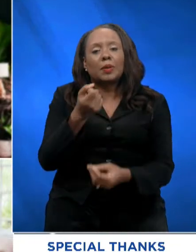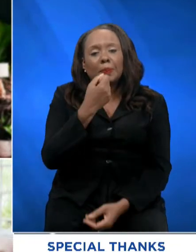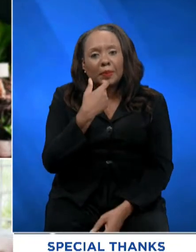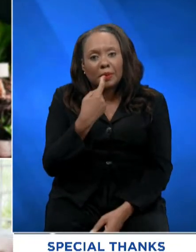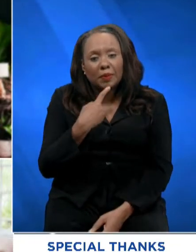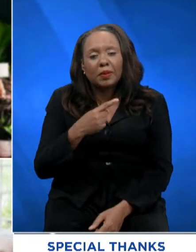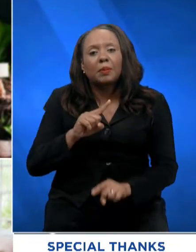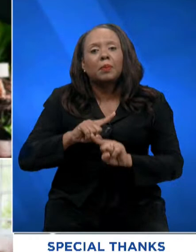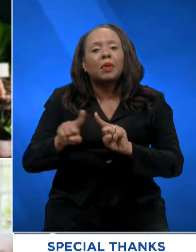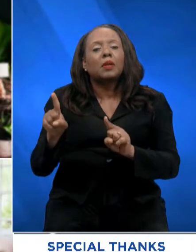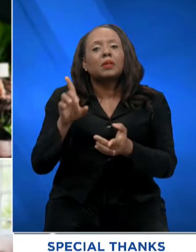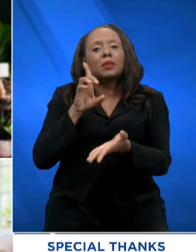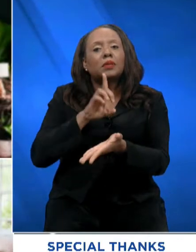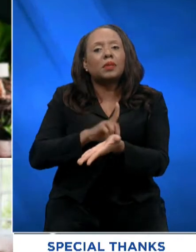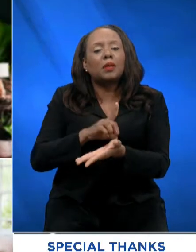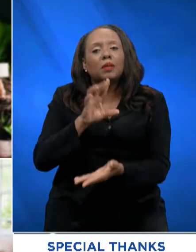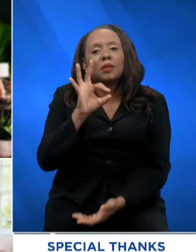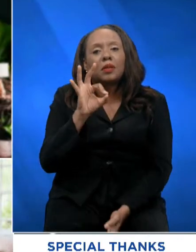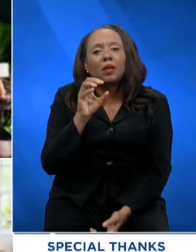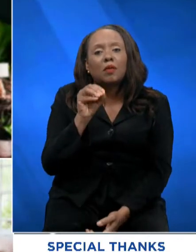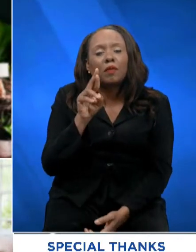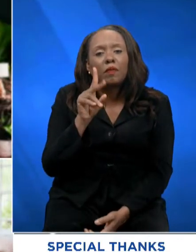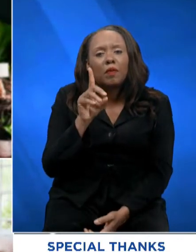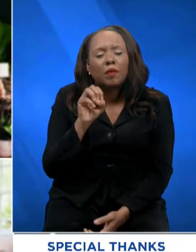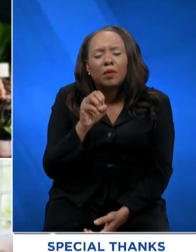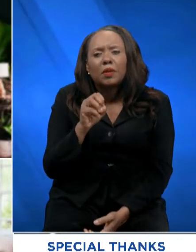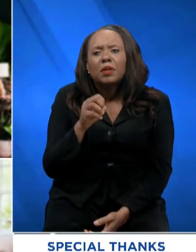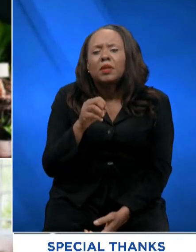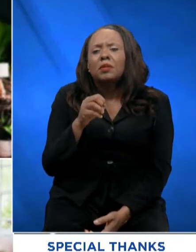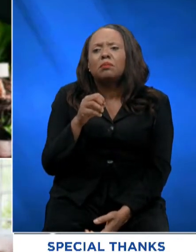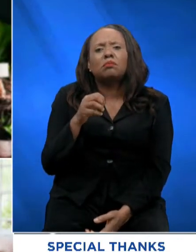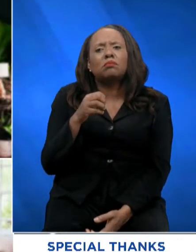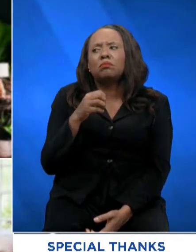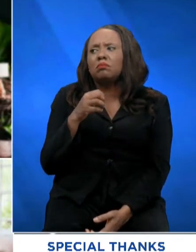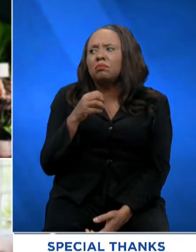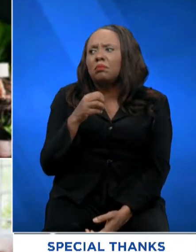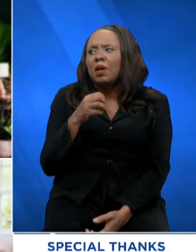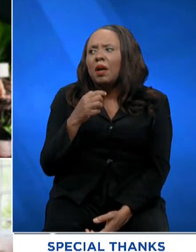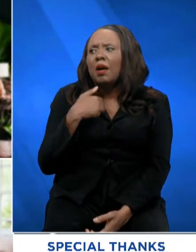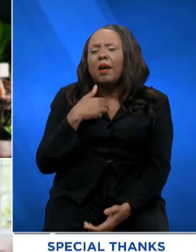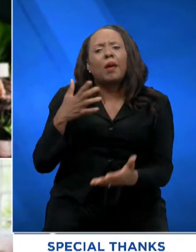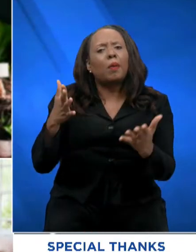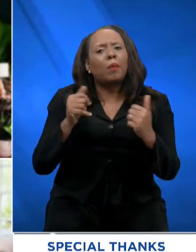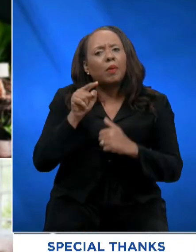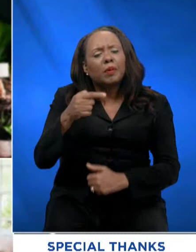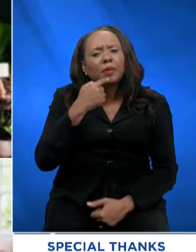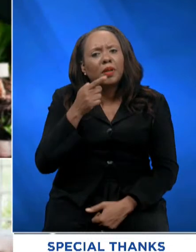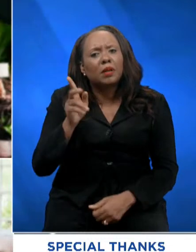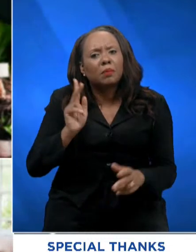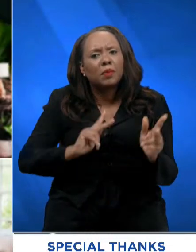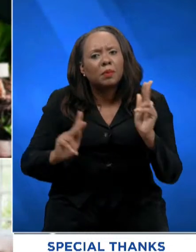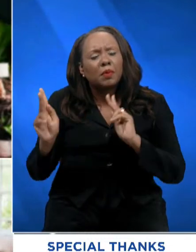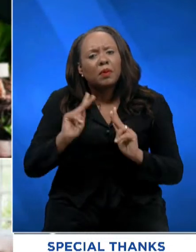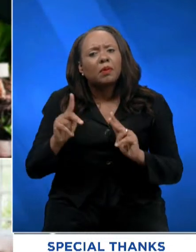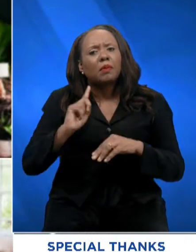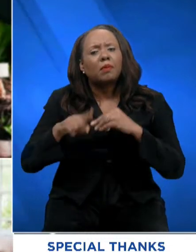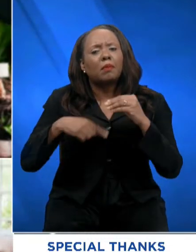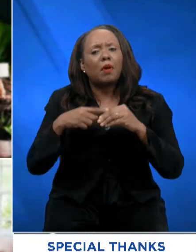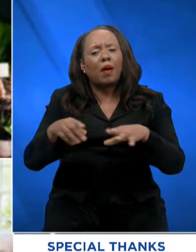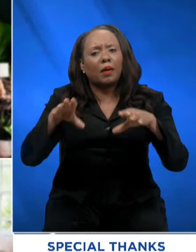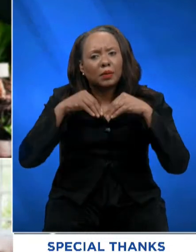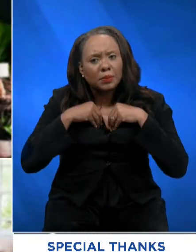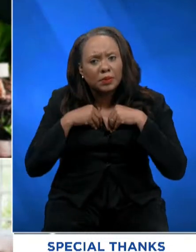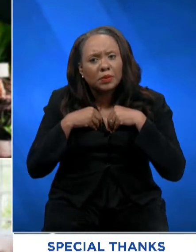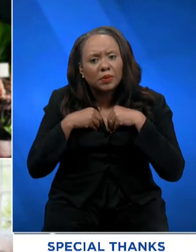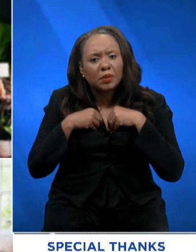to also reiterate the importance of acceptance, because that was another thing that Michelle